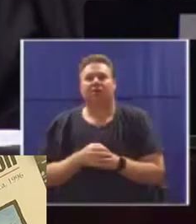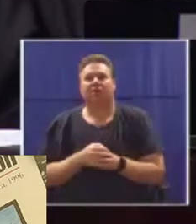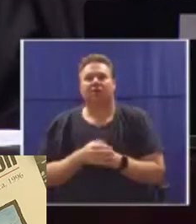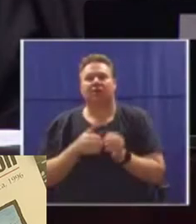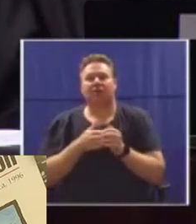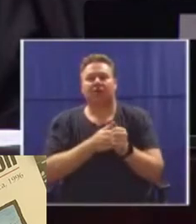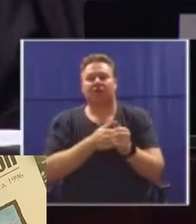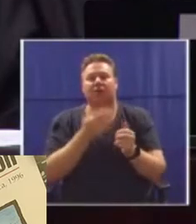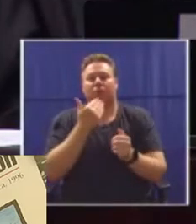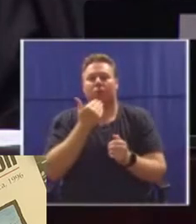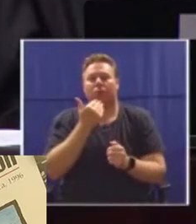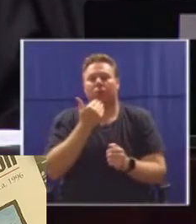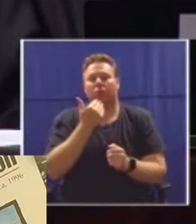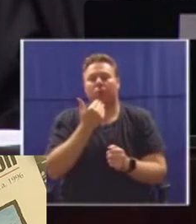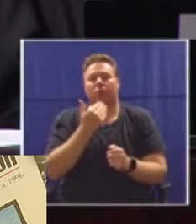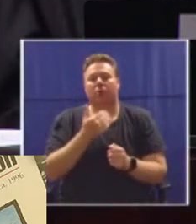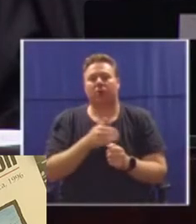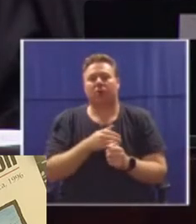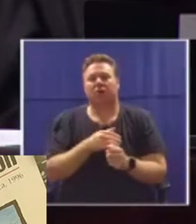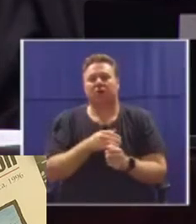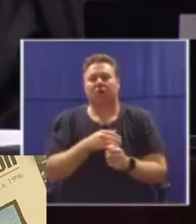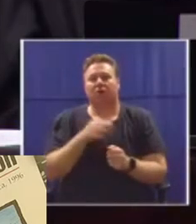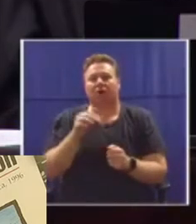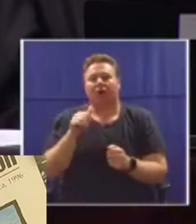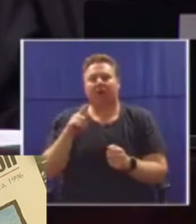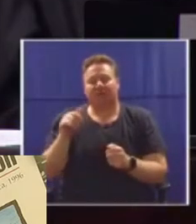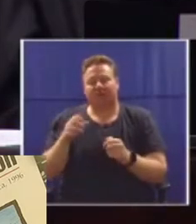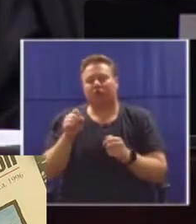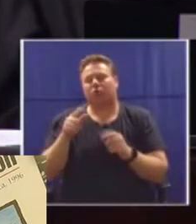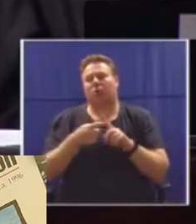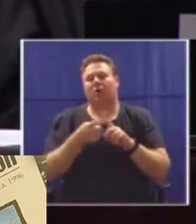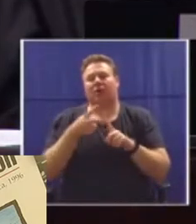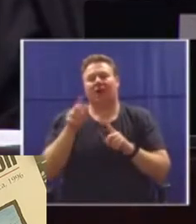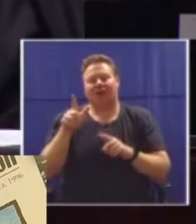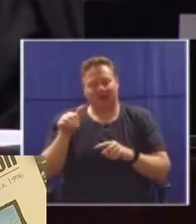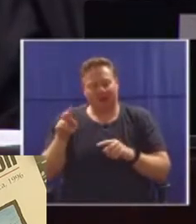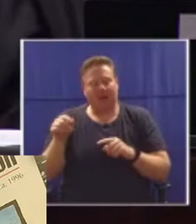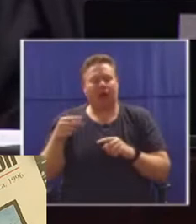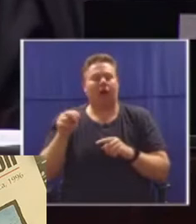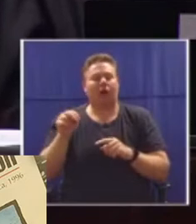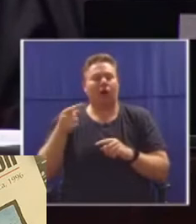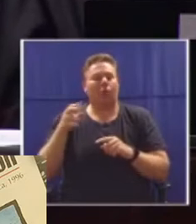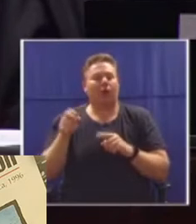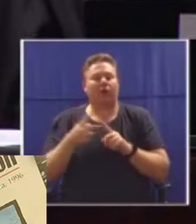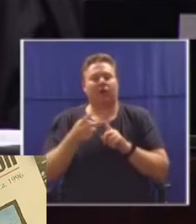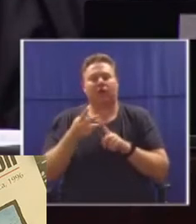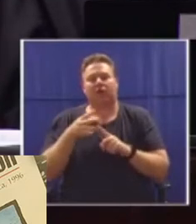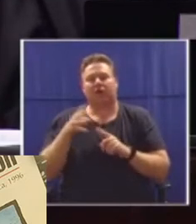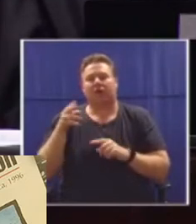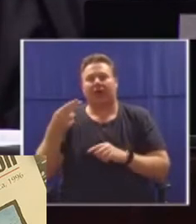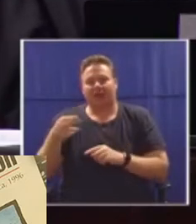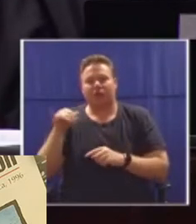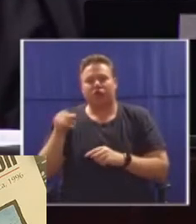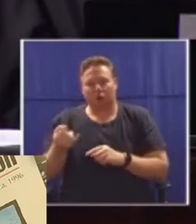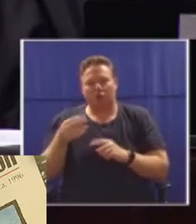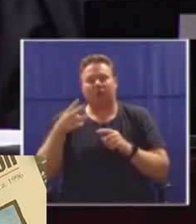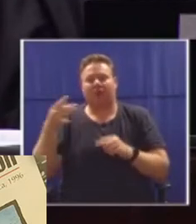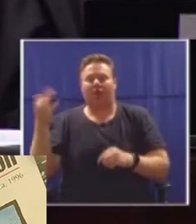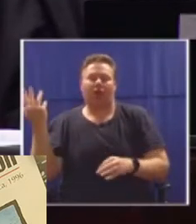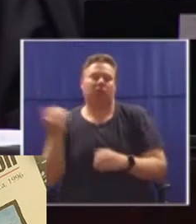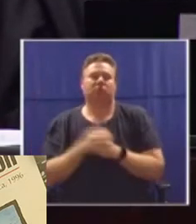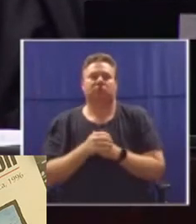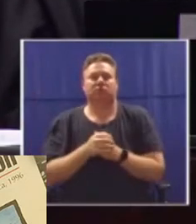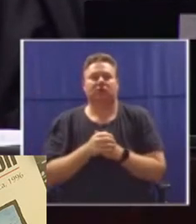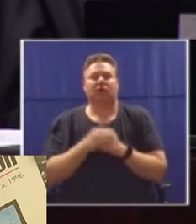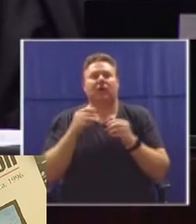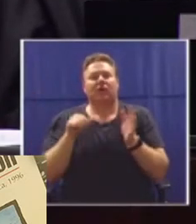as Mom Sophie the Brain, Albertina Sisulu, Lillian Ngoy, Rahima Musa, and Helen Joseph, an important